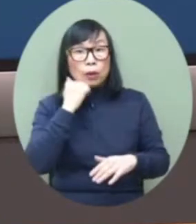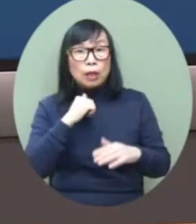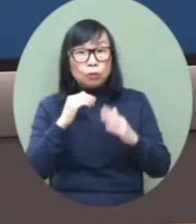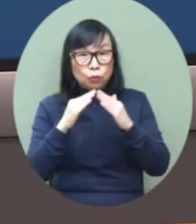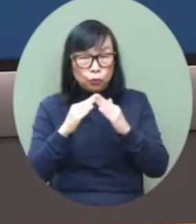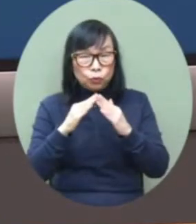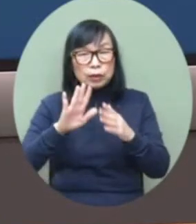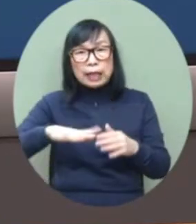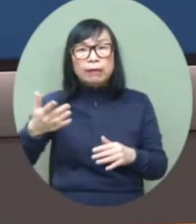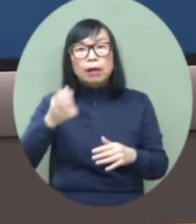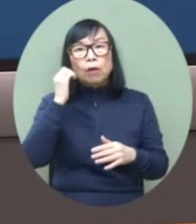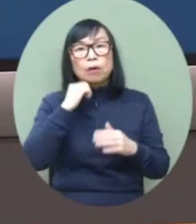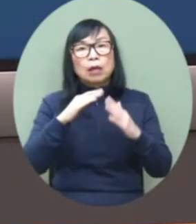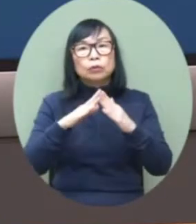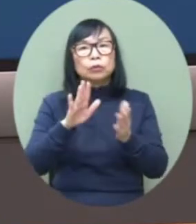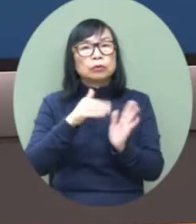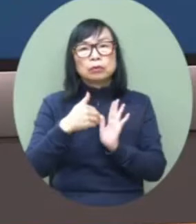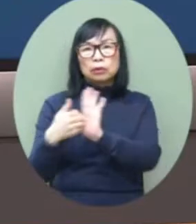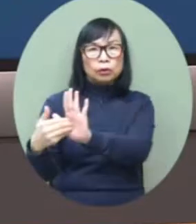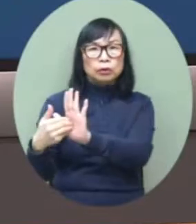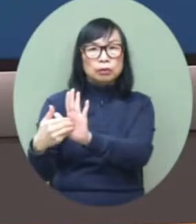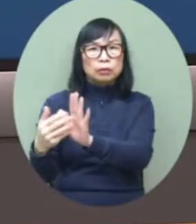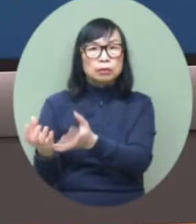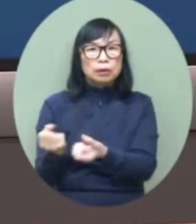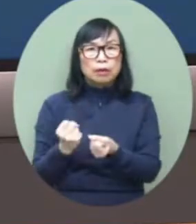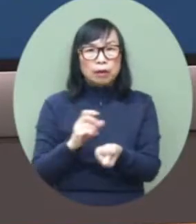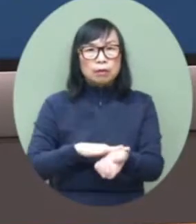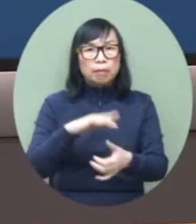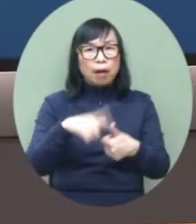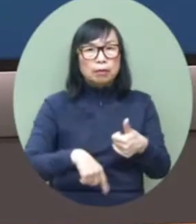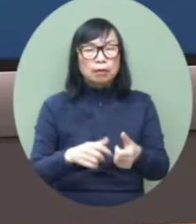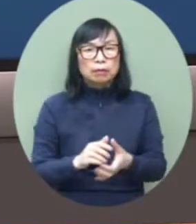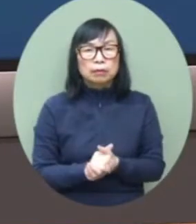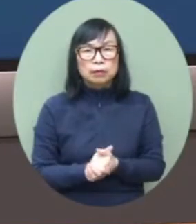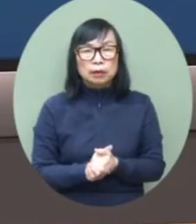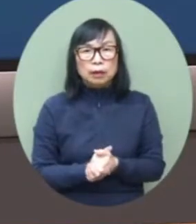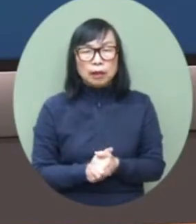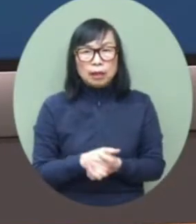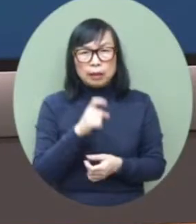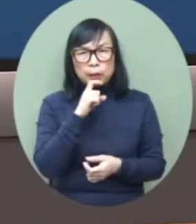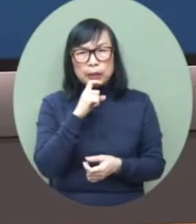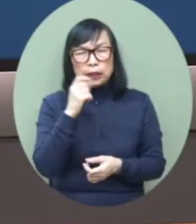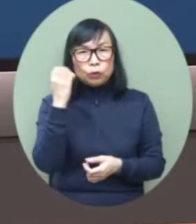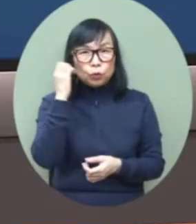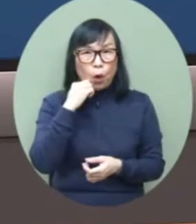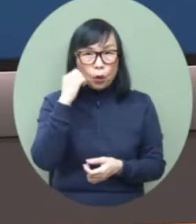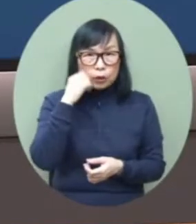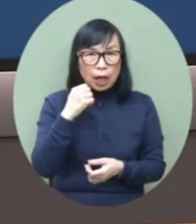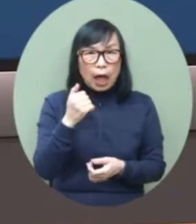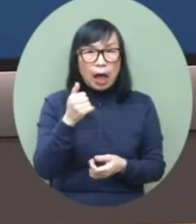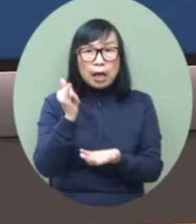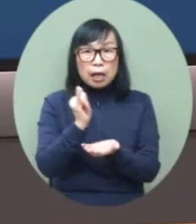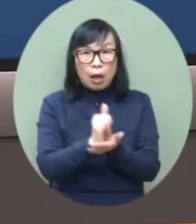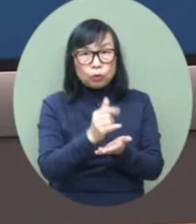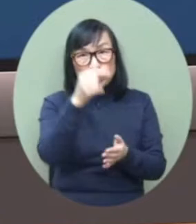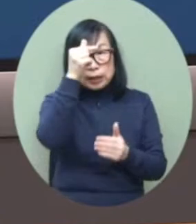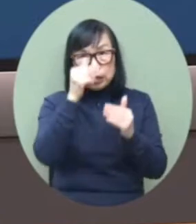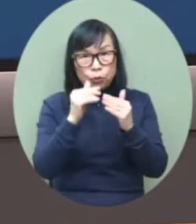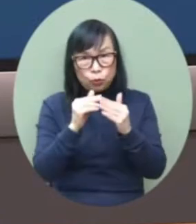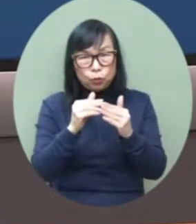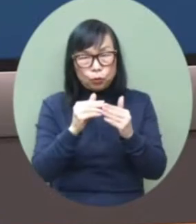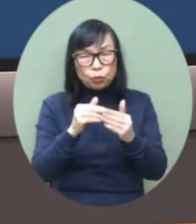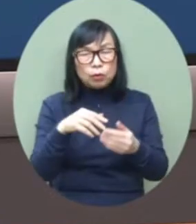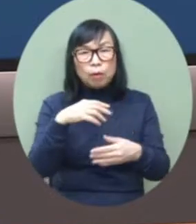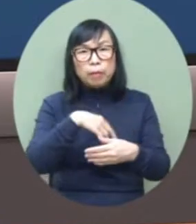their condition, they are suitable to stay in RCH, but the RCH refused to accept these elderly. So